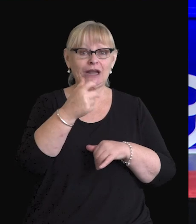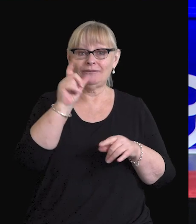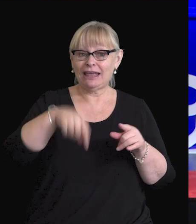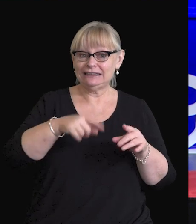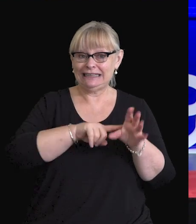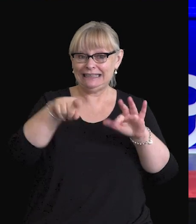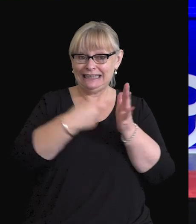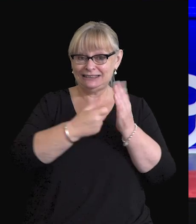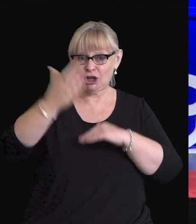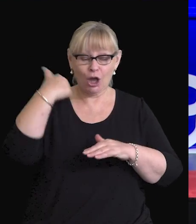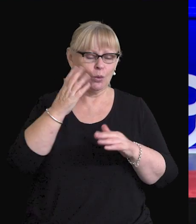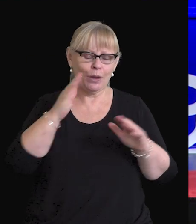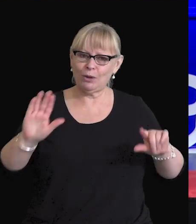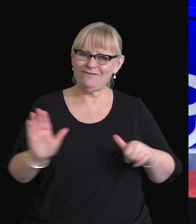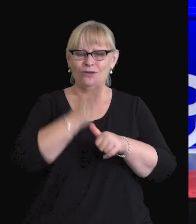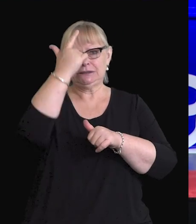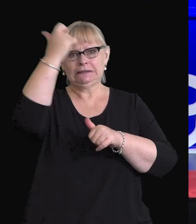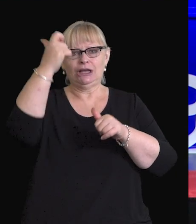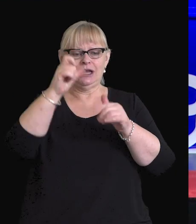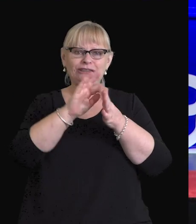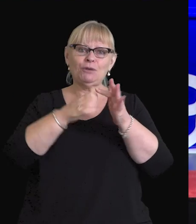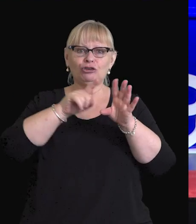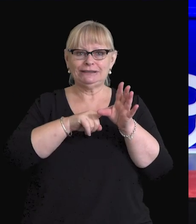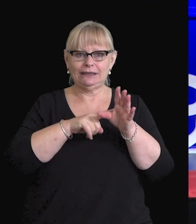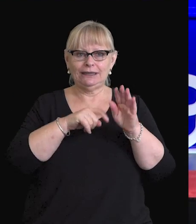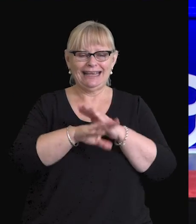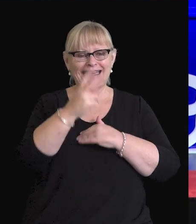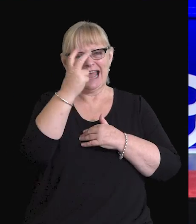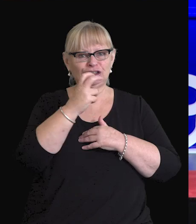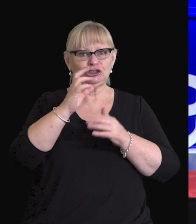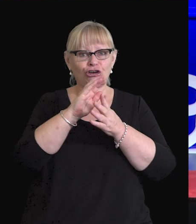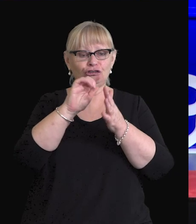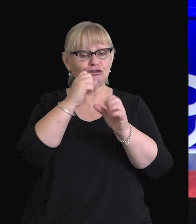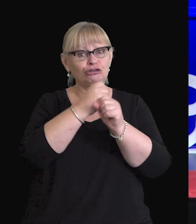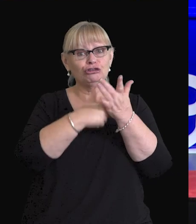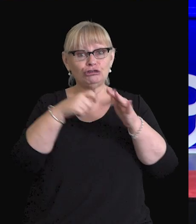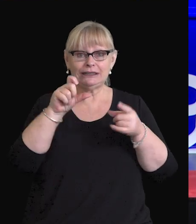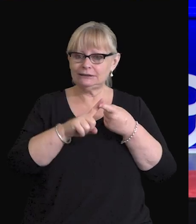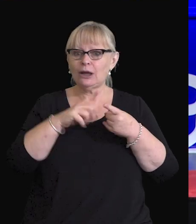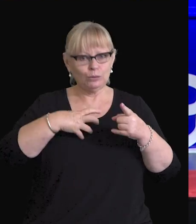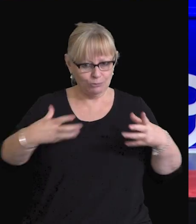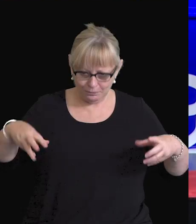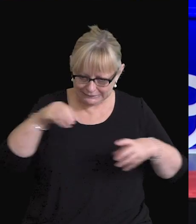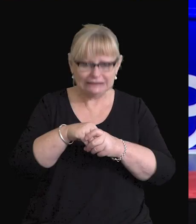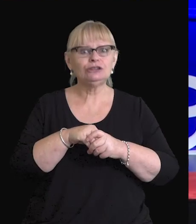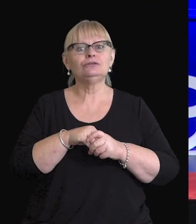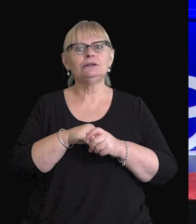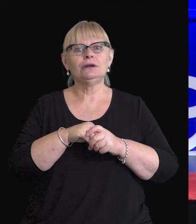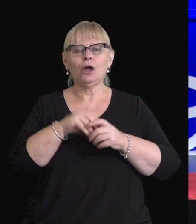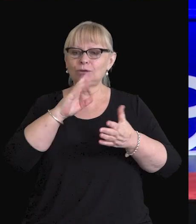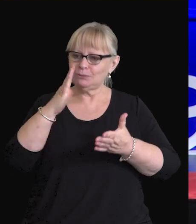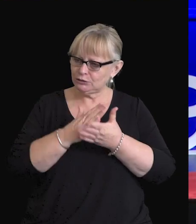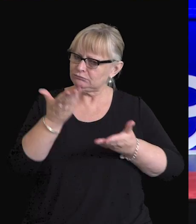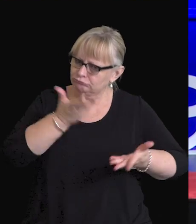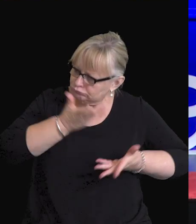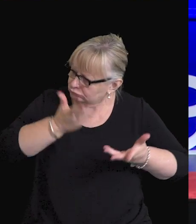2,500 years ago, when democracy was first conceived in ancient Greece in the Levant, it was practiced as more participatory,